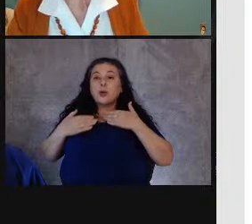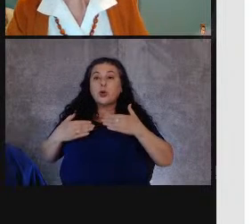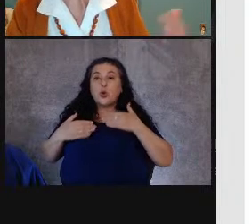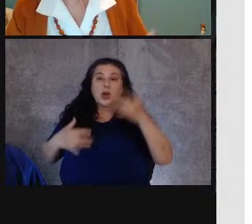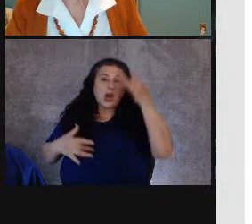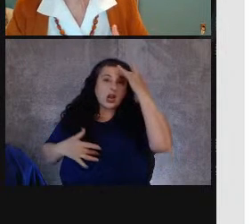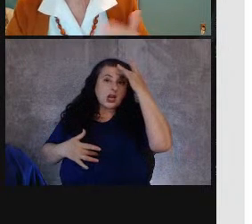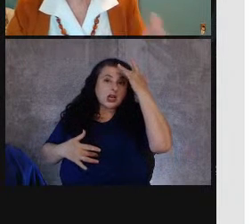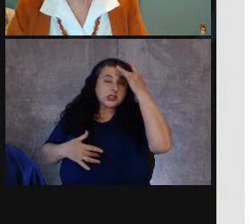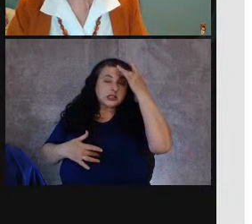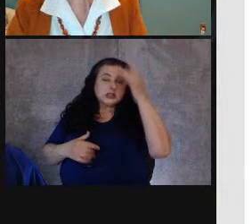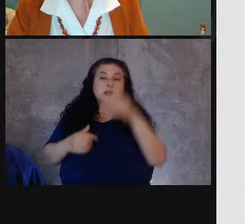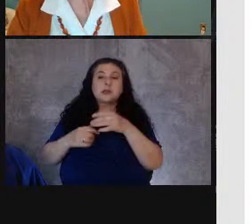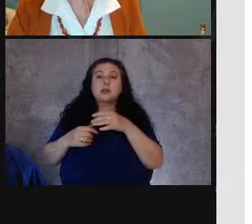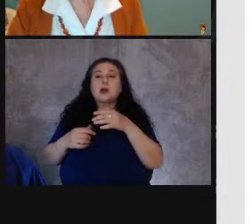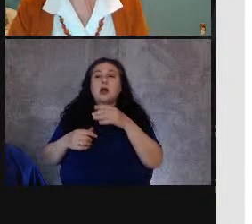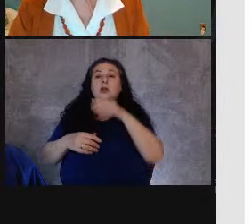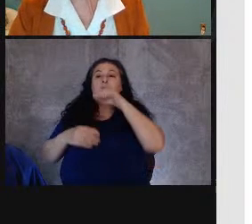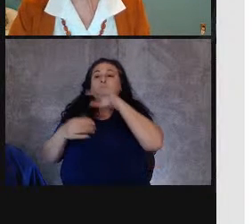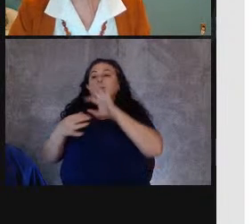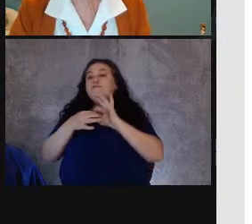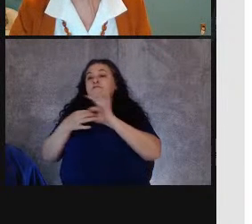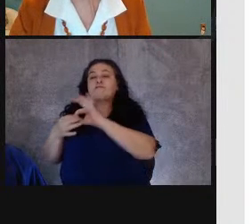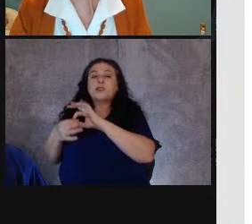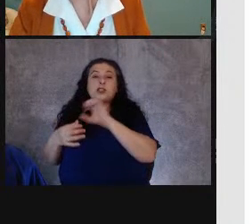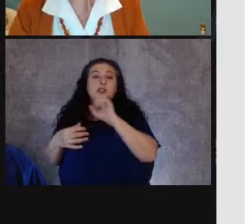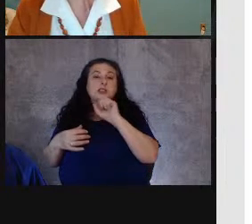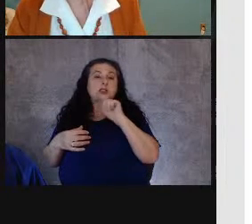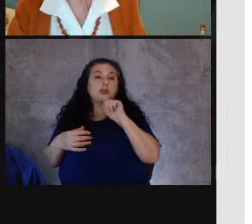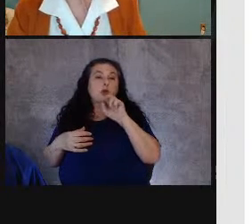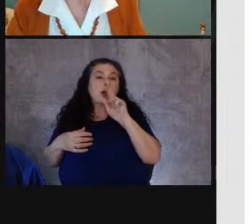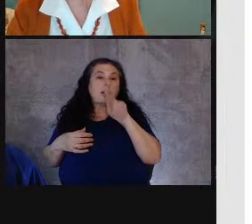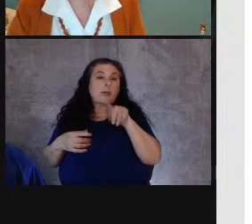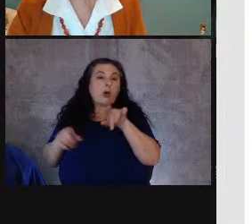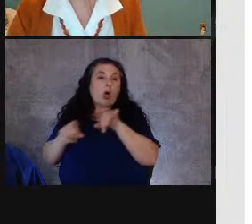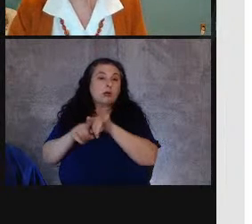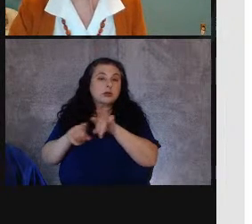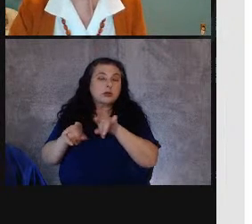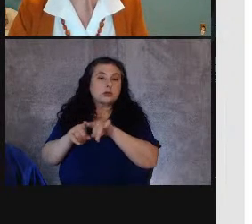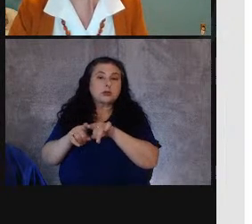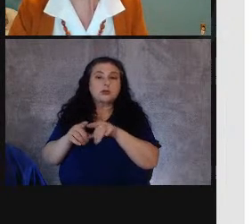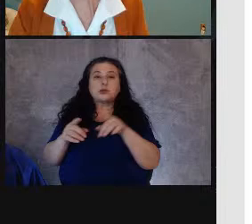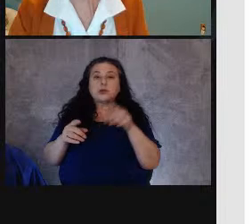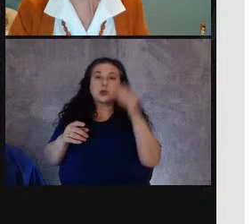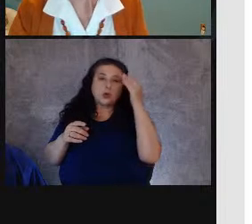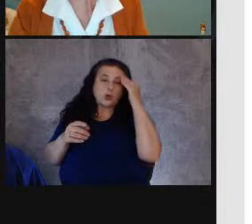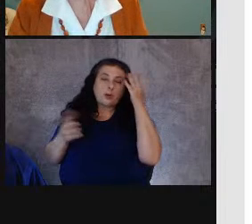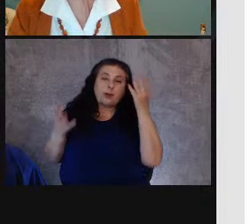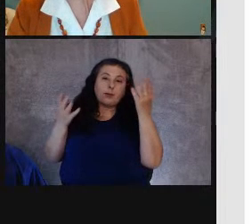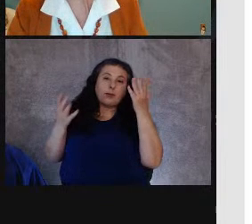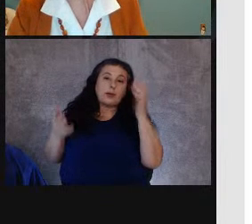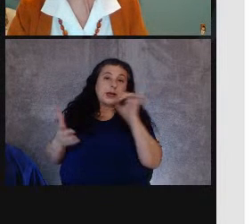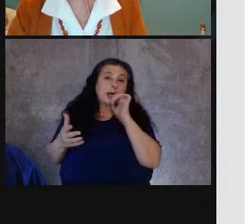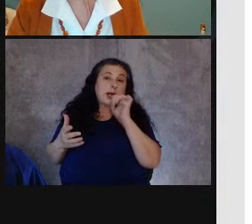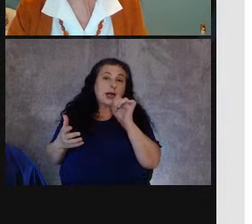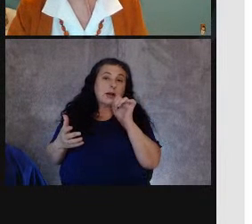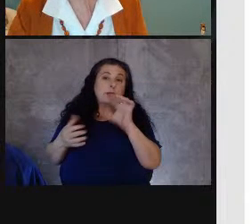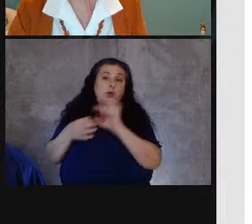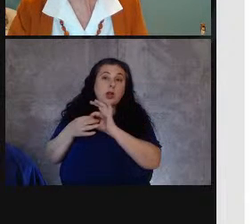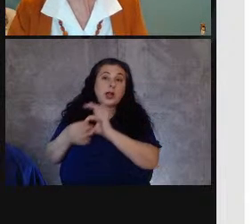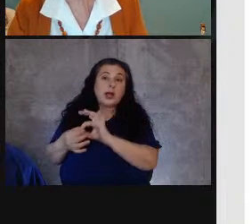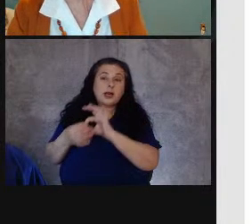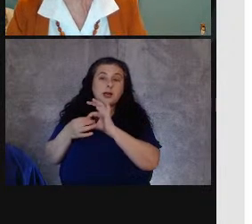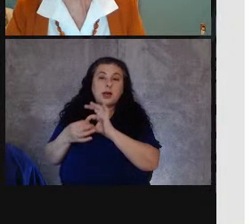And then I also put in there strep infections as well, which, may or may not be related